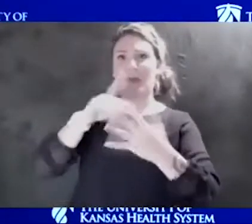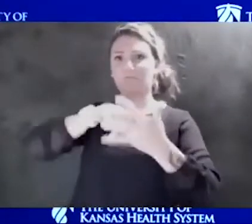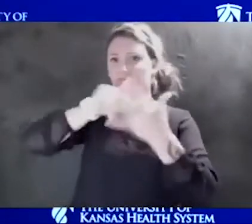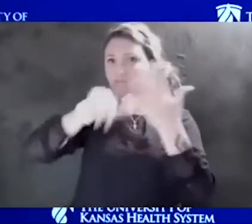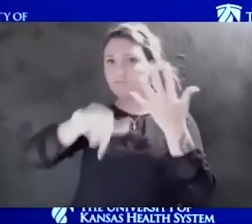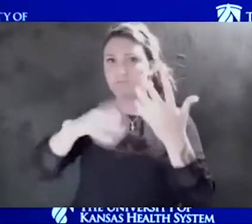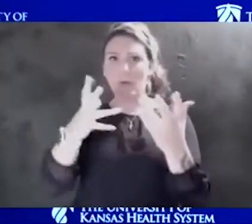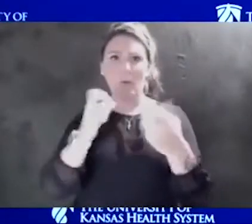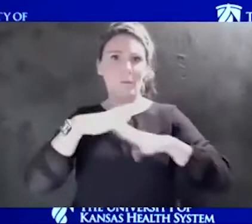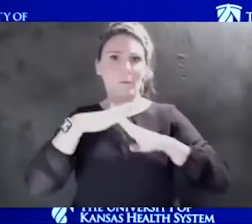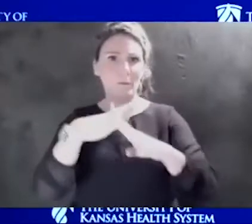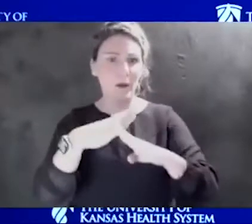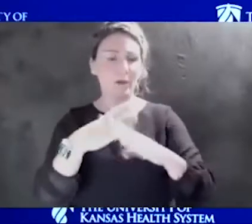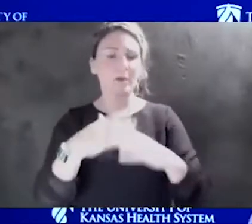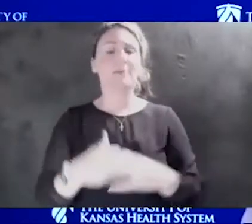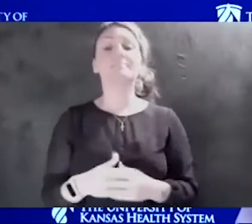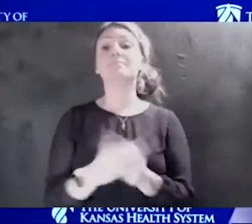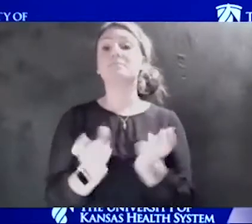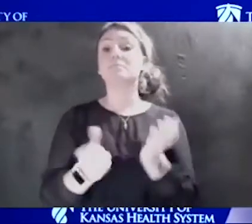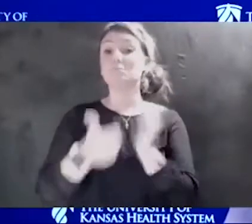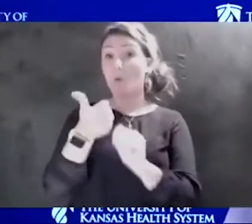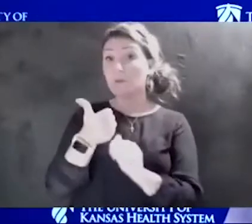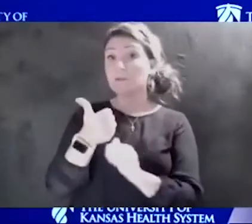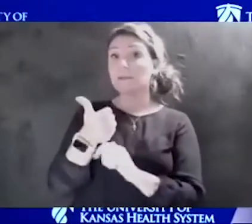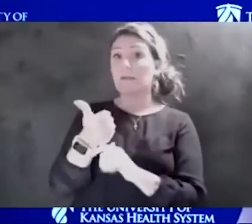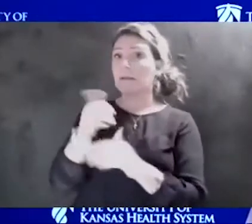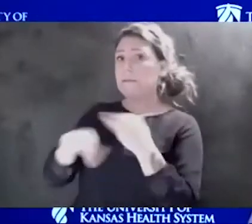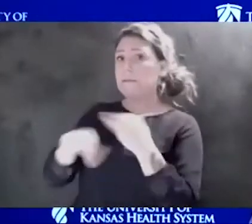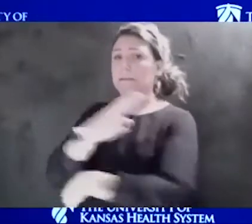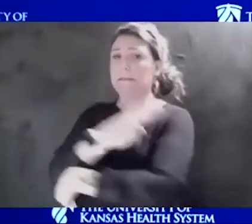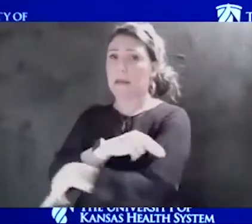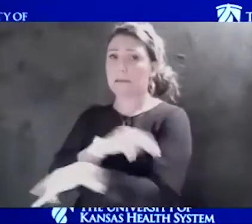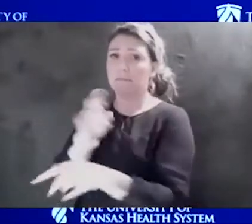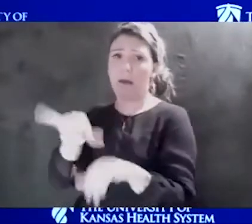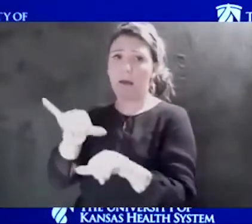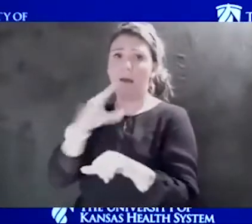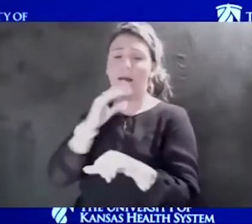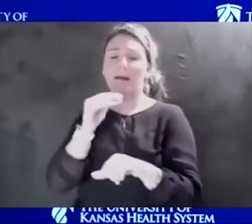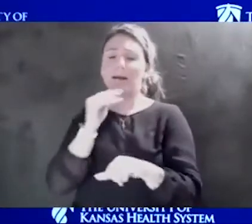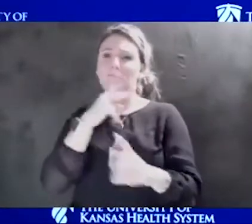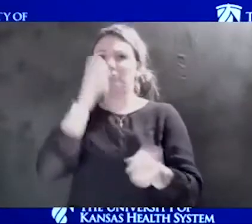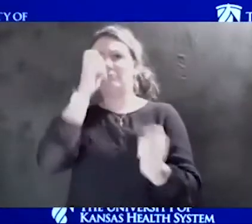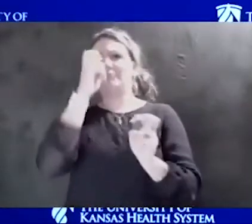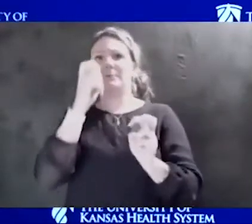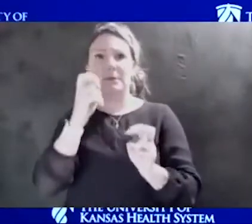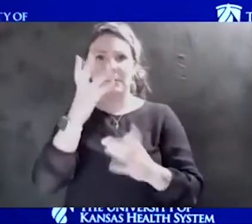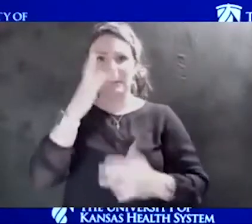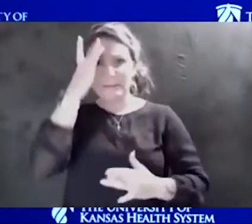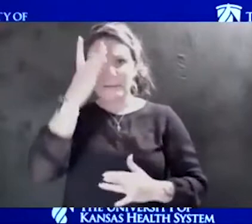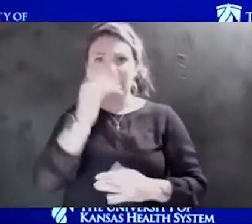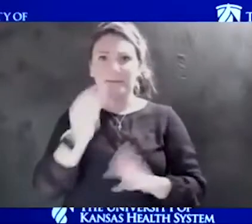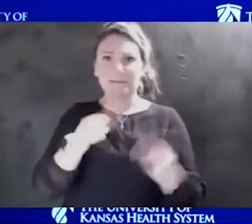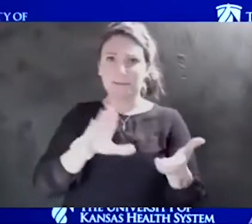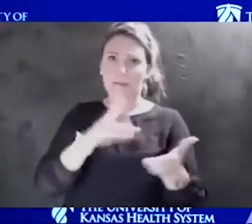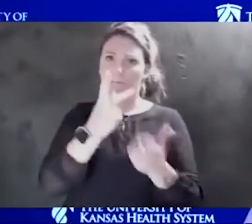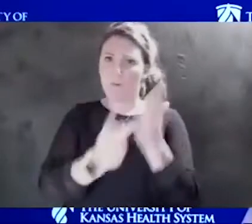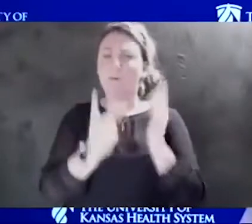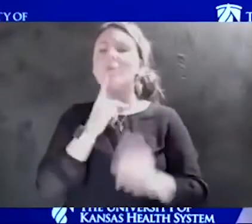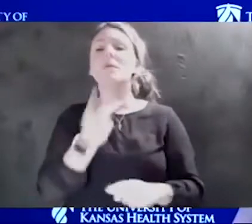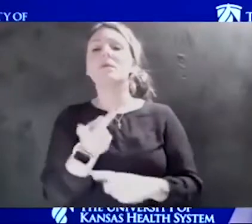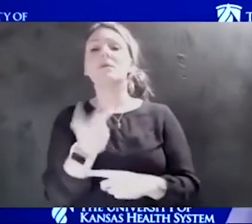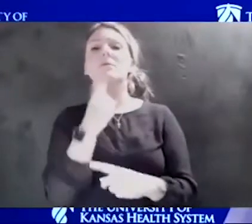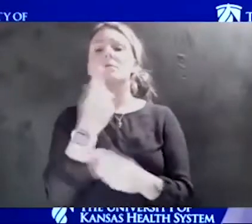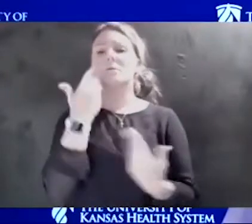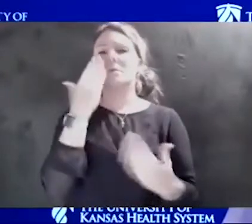is mostly hospitalizations, but especially severe disease and death. We don't know the exact mechanisms. We know that a lot of people that do come